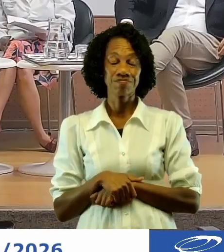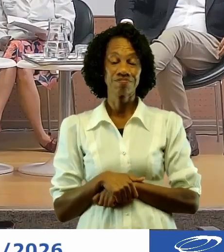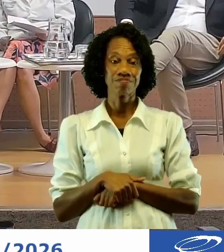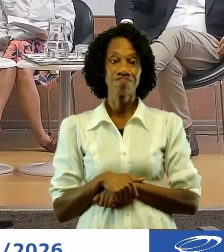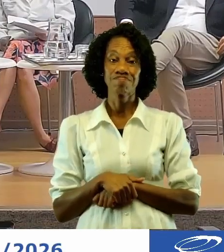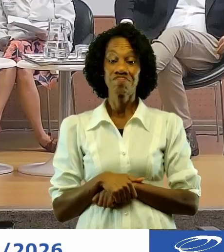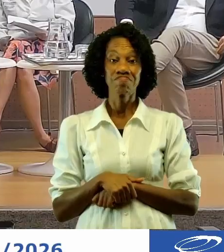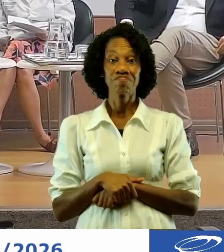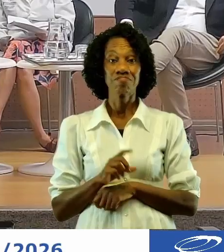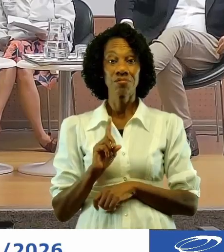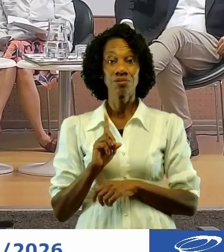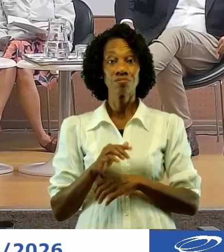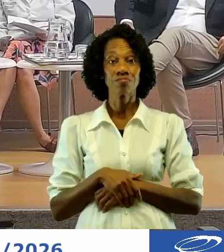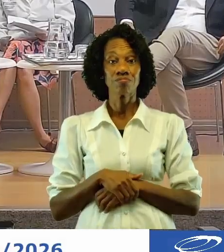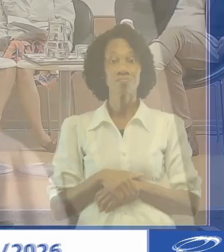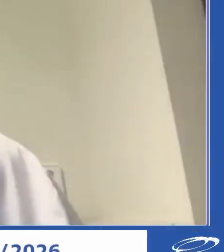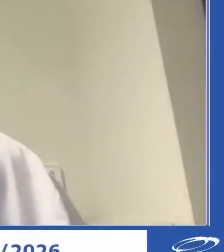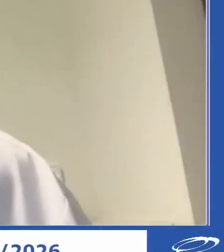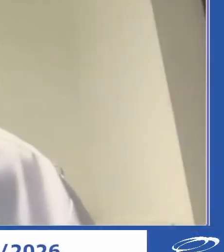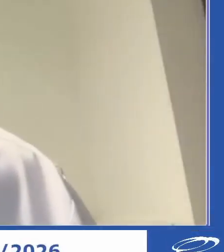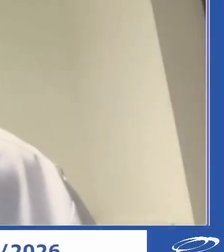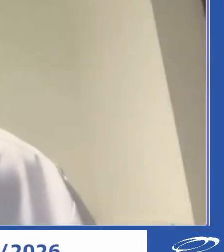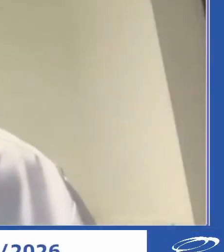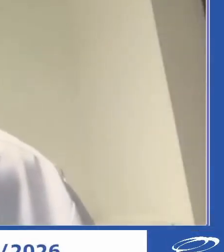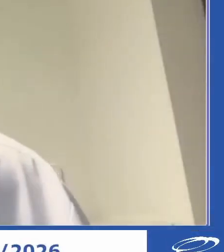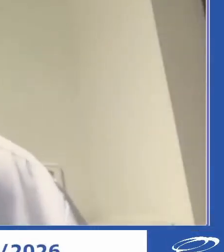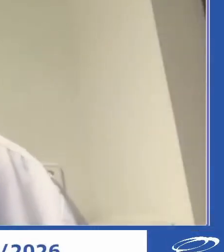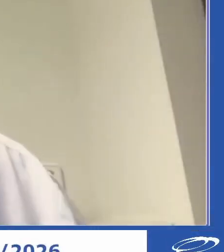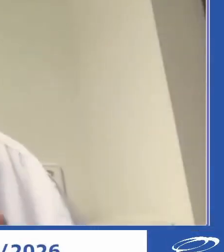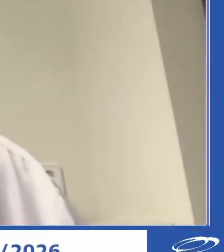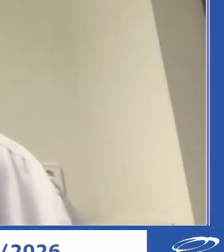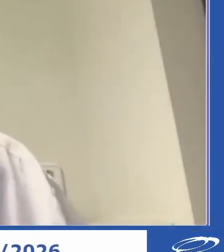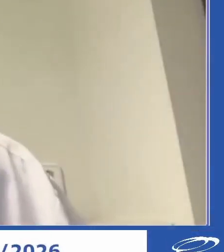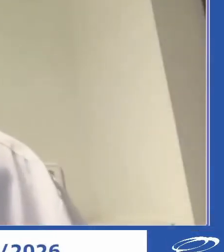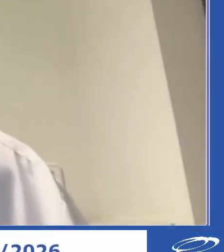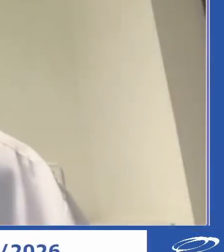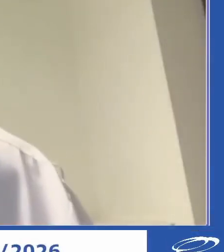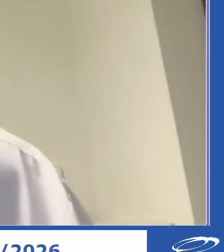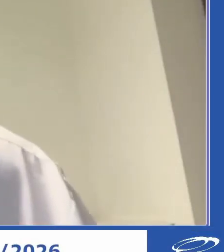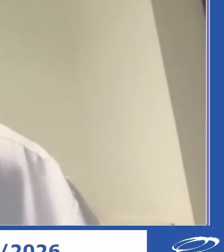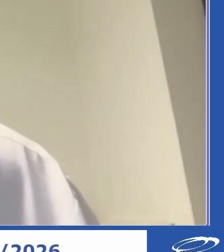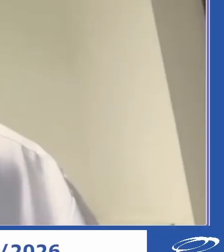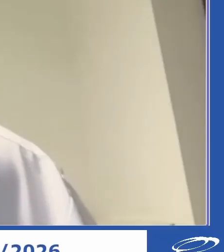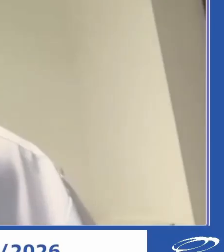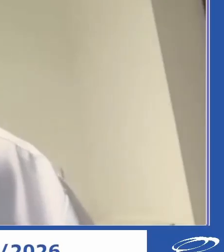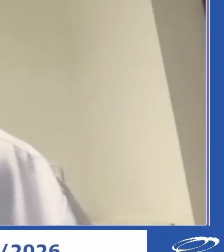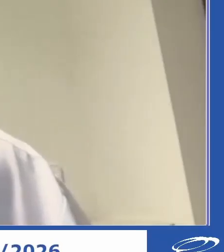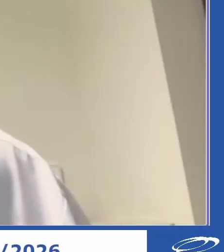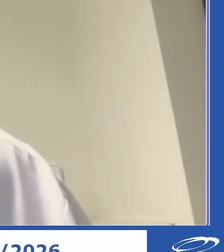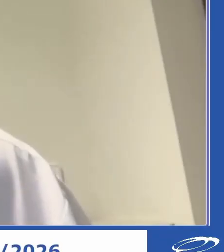No. We have the majority of patients that we have treated with